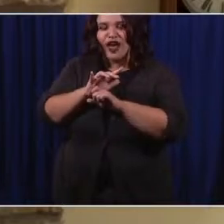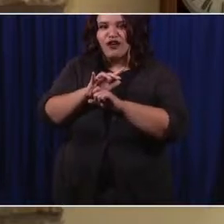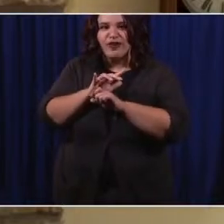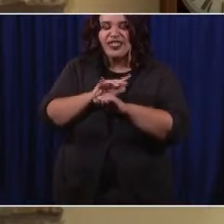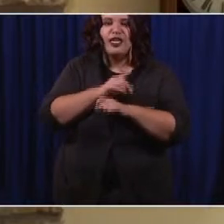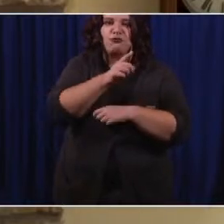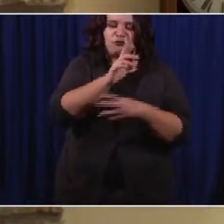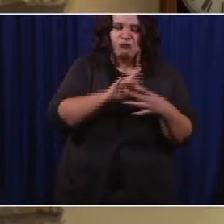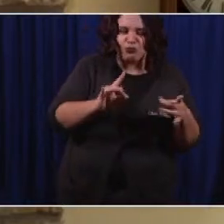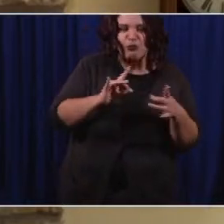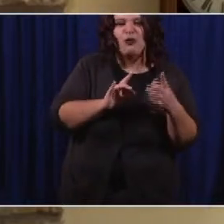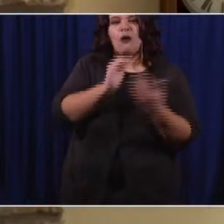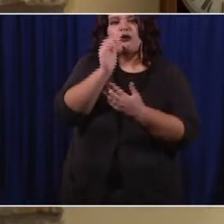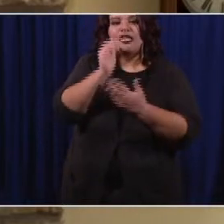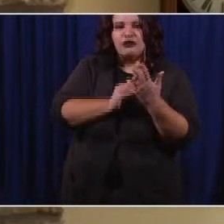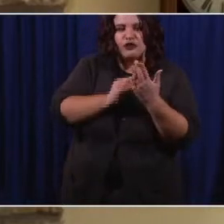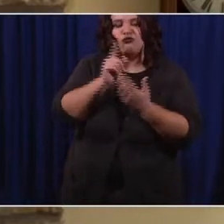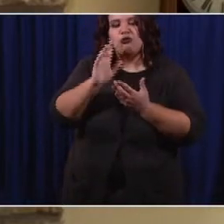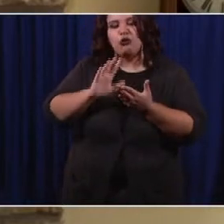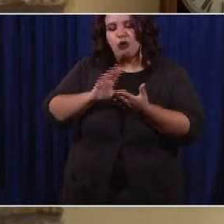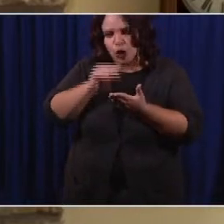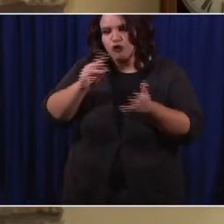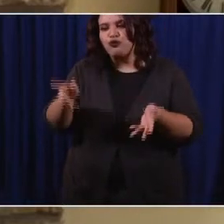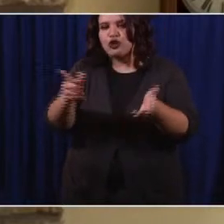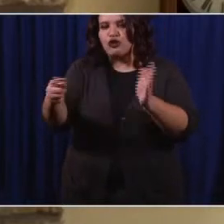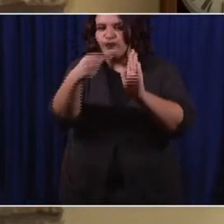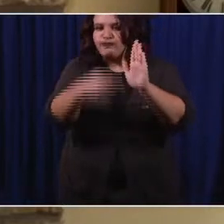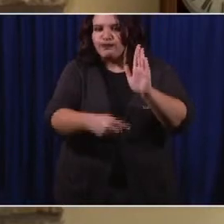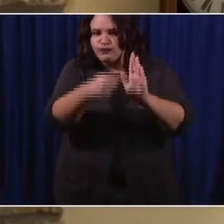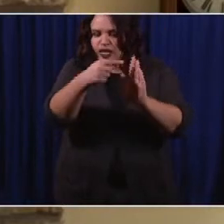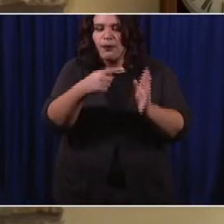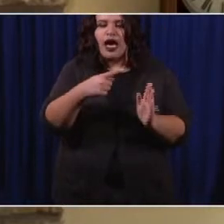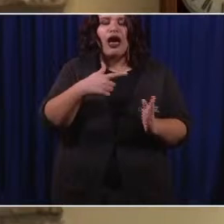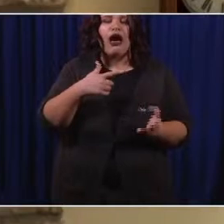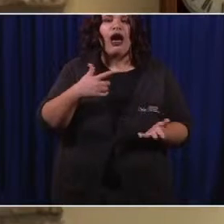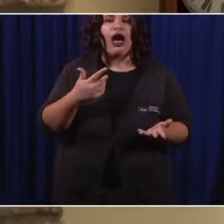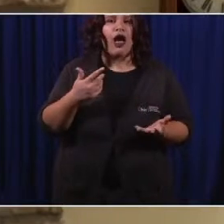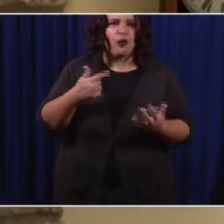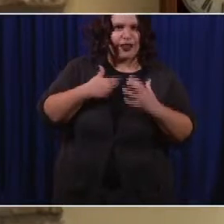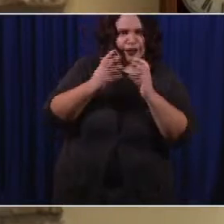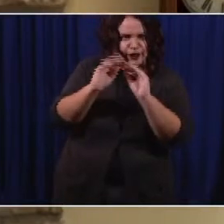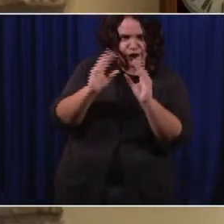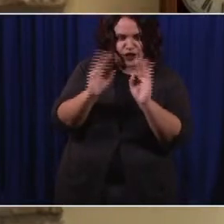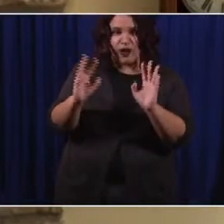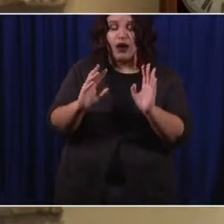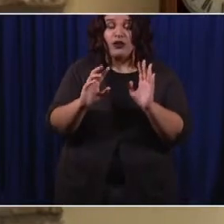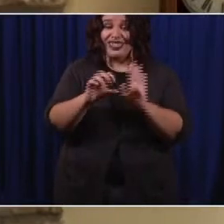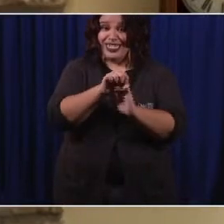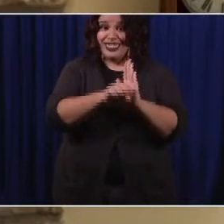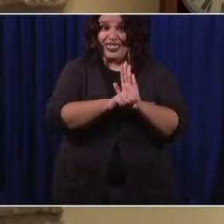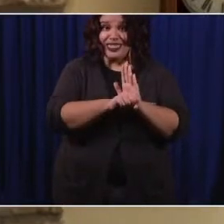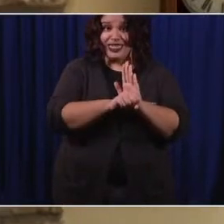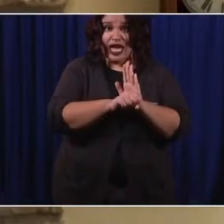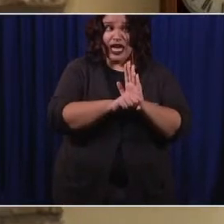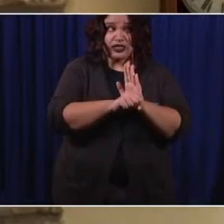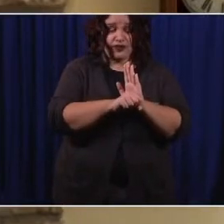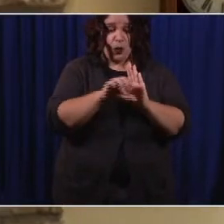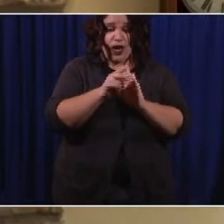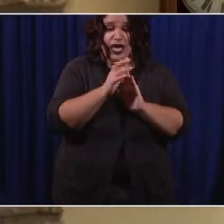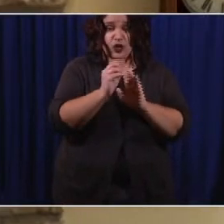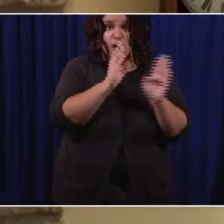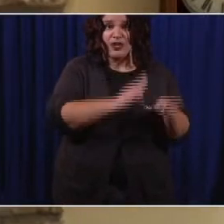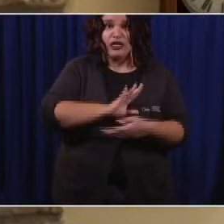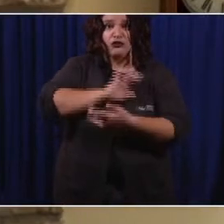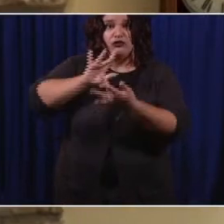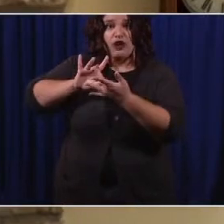this, and I just kind of want to be clear. Does the state plan on reaching out to the White House to learn more about the treatment that the president received